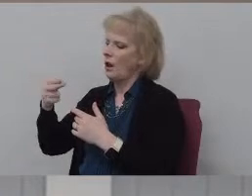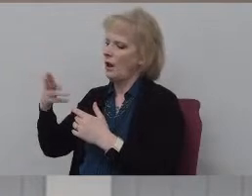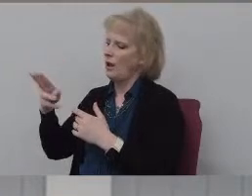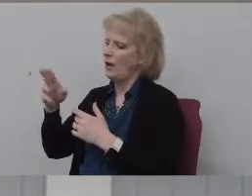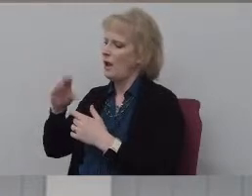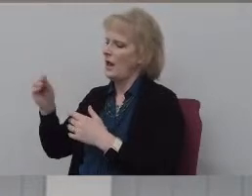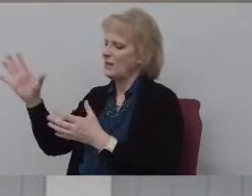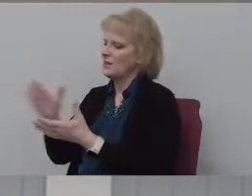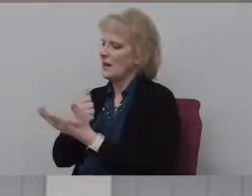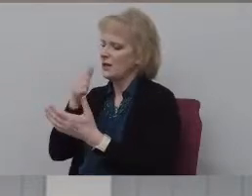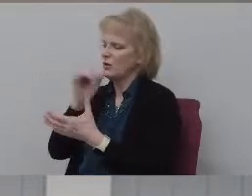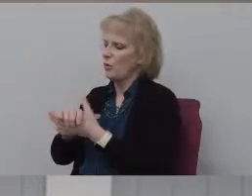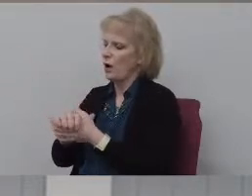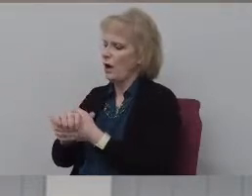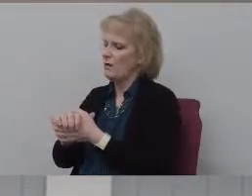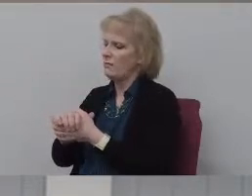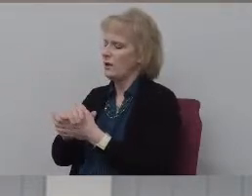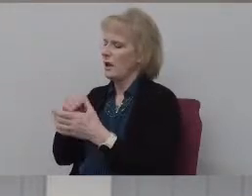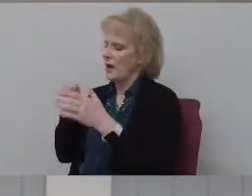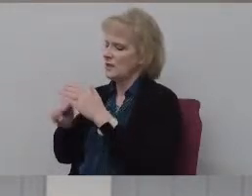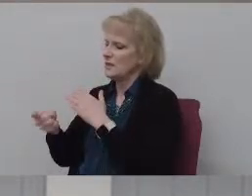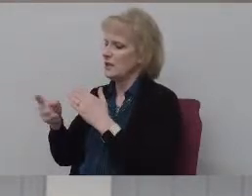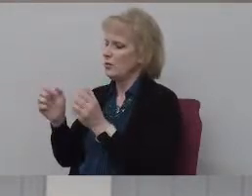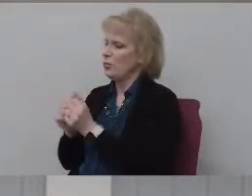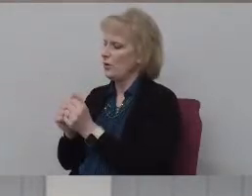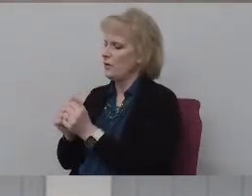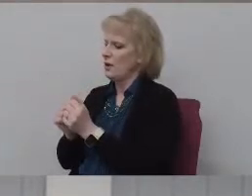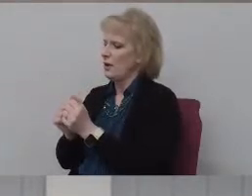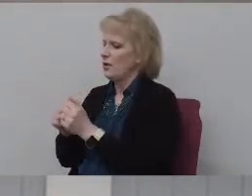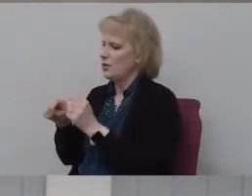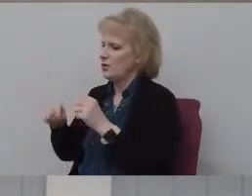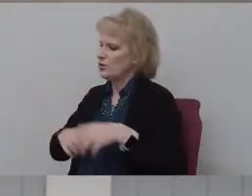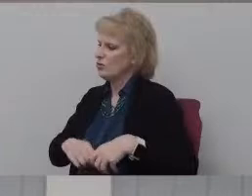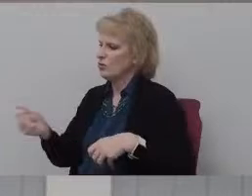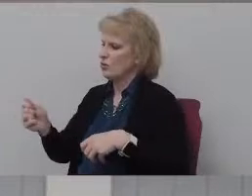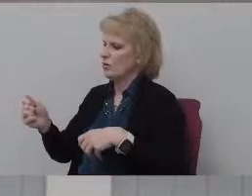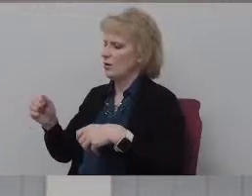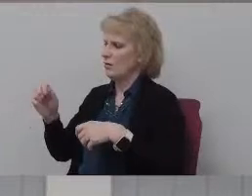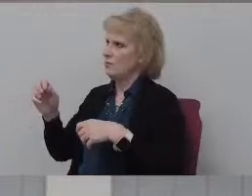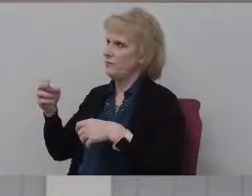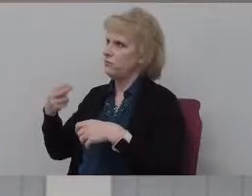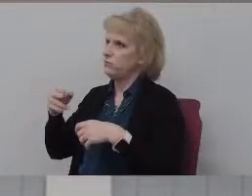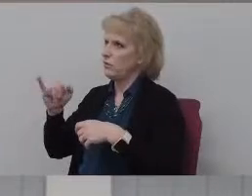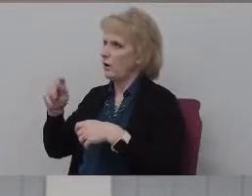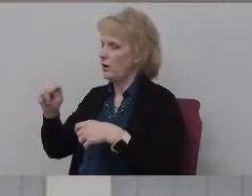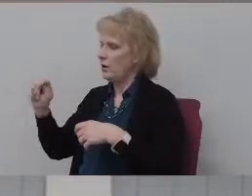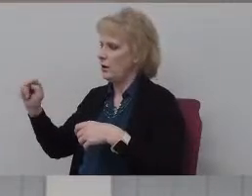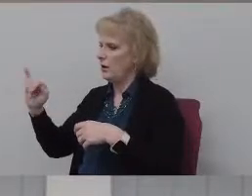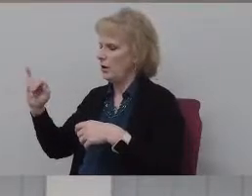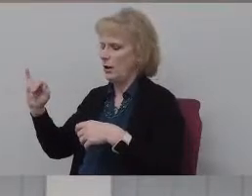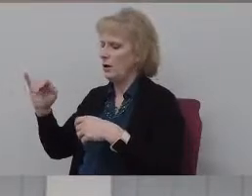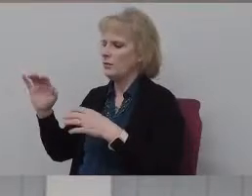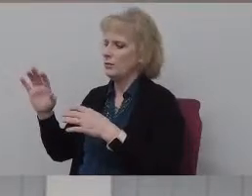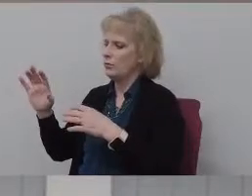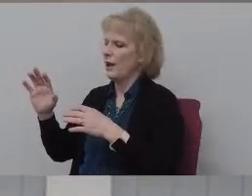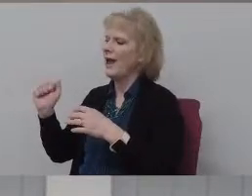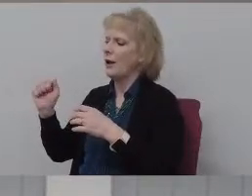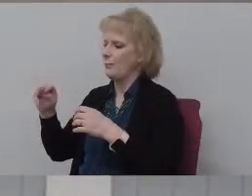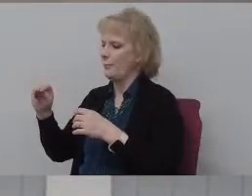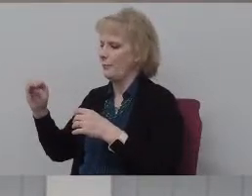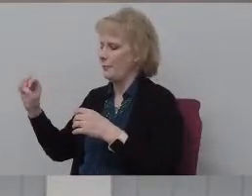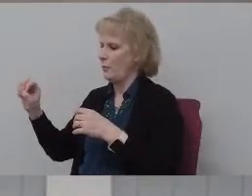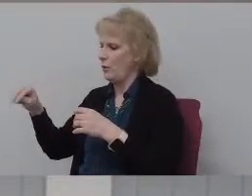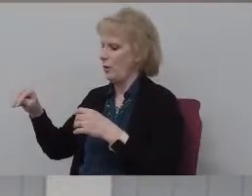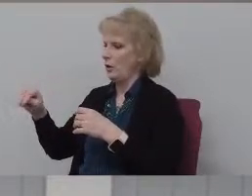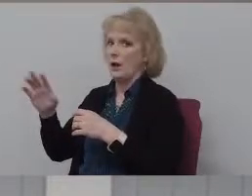wife, hast slain him with the sword of the children of Ammon. Now therefore the sword shall never depart out from thy house, because thou hast despised me,